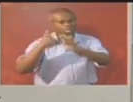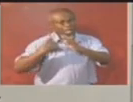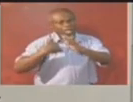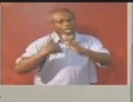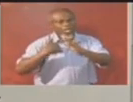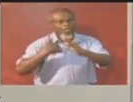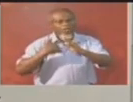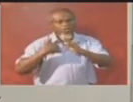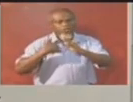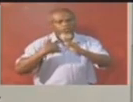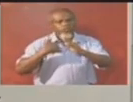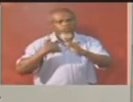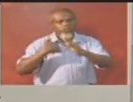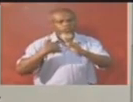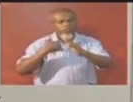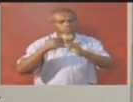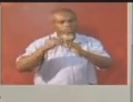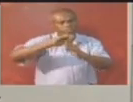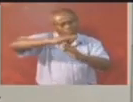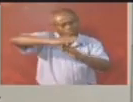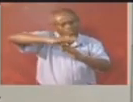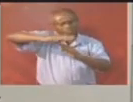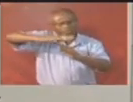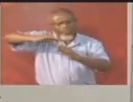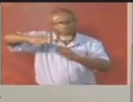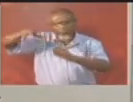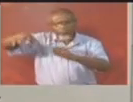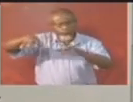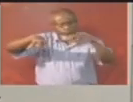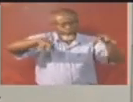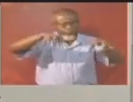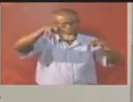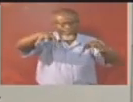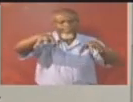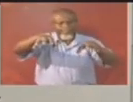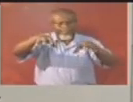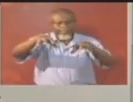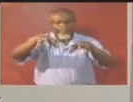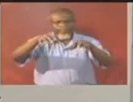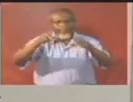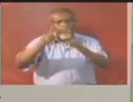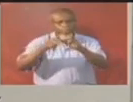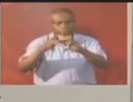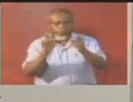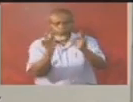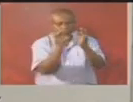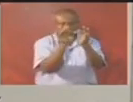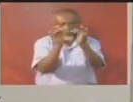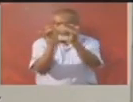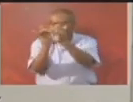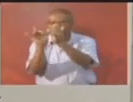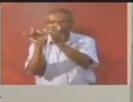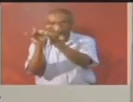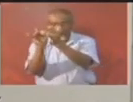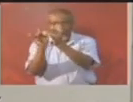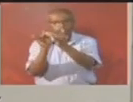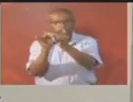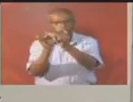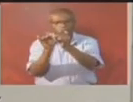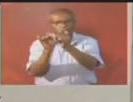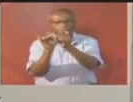is being driven by person-to-person contact, by person-to-person interaction, and the slowing effect